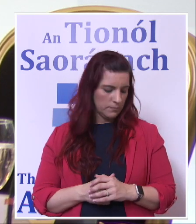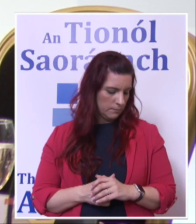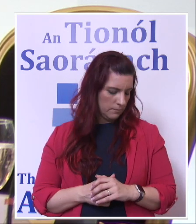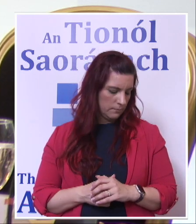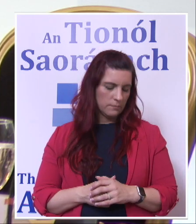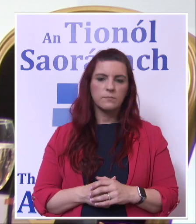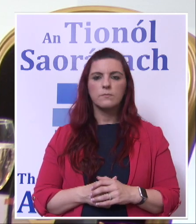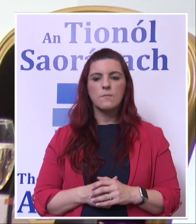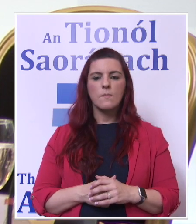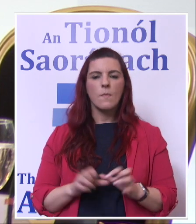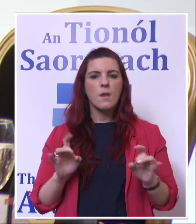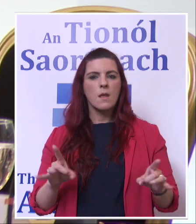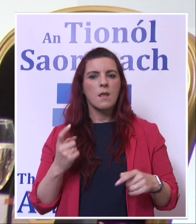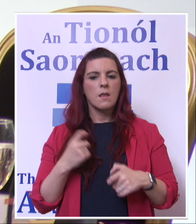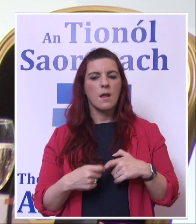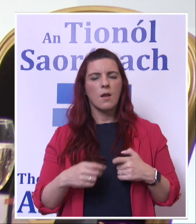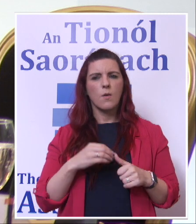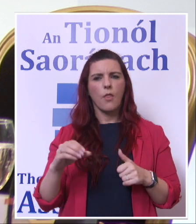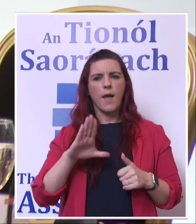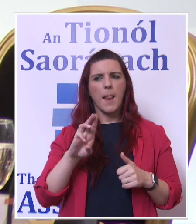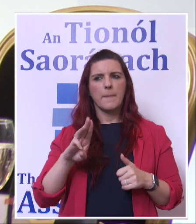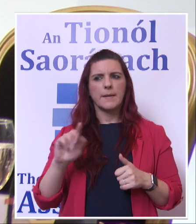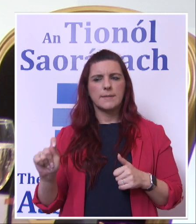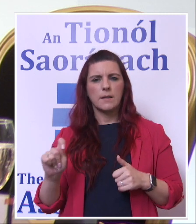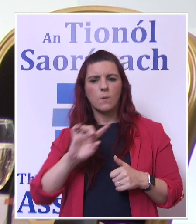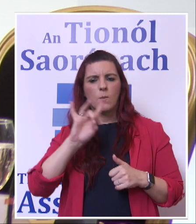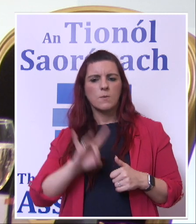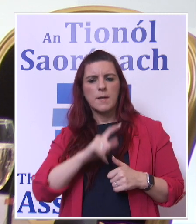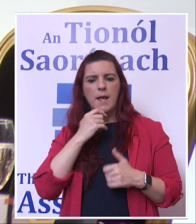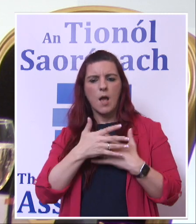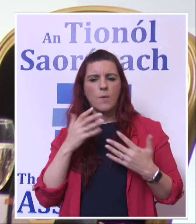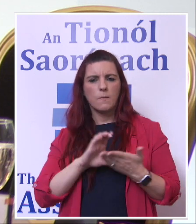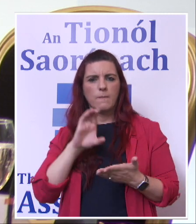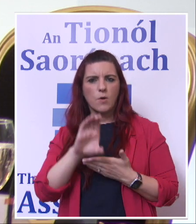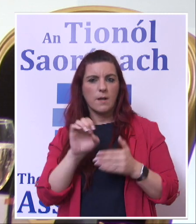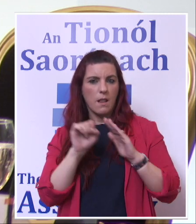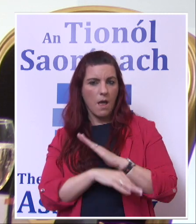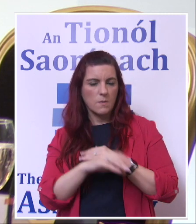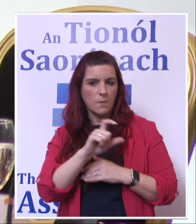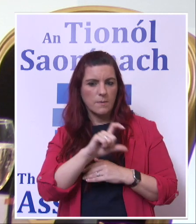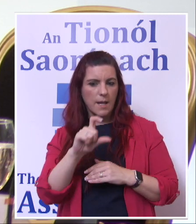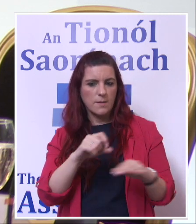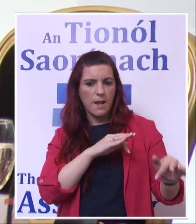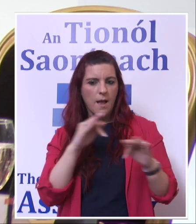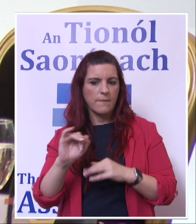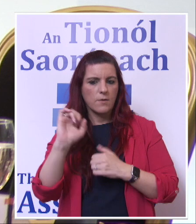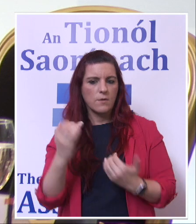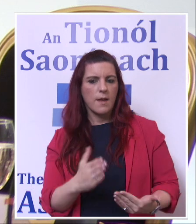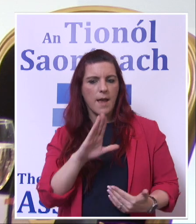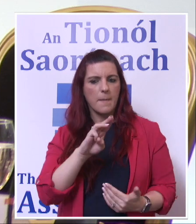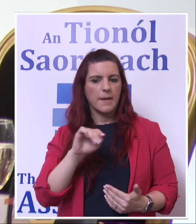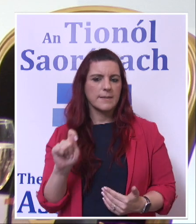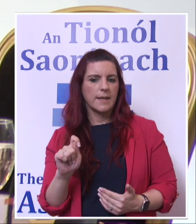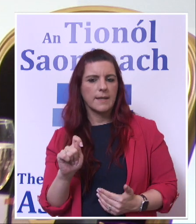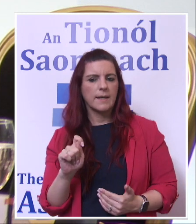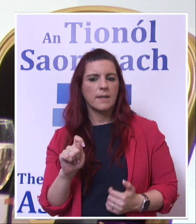Right. Then another LPT question was how much funding was lost to councils following the introduction of the local property